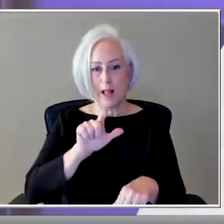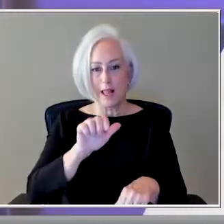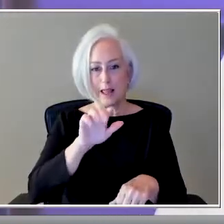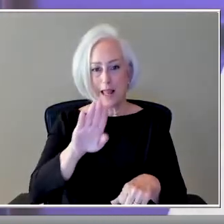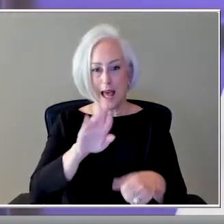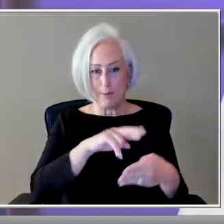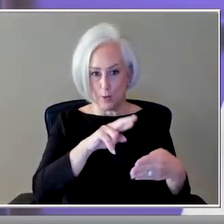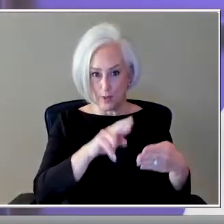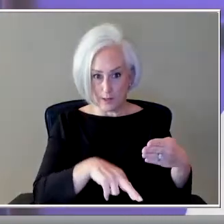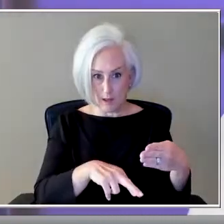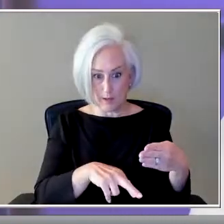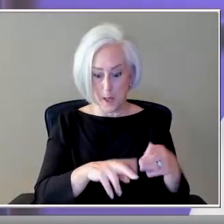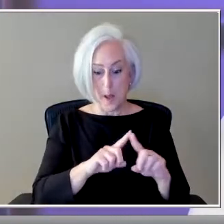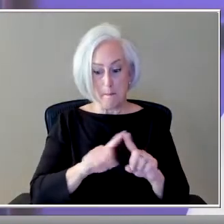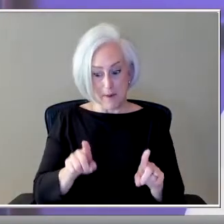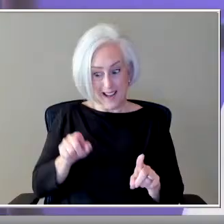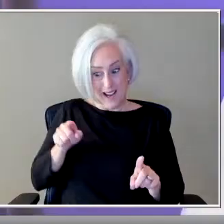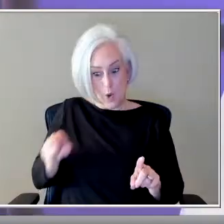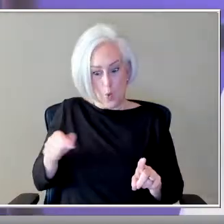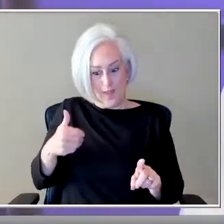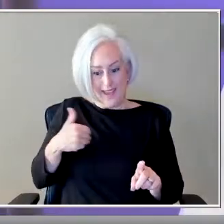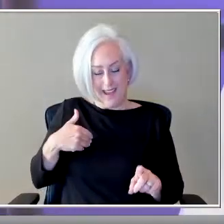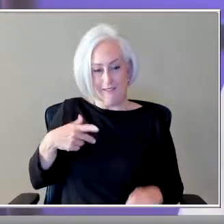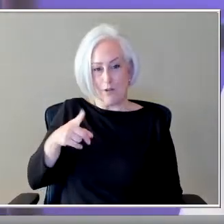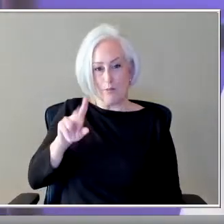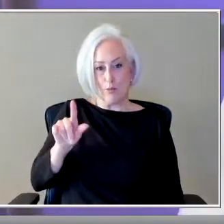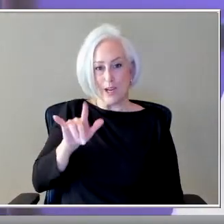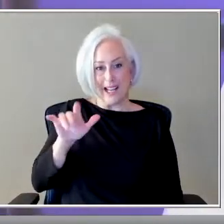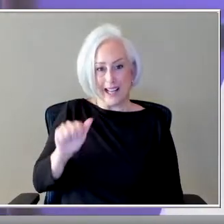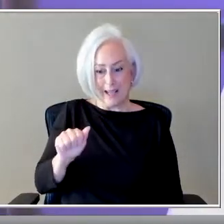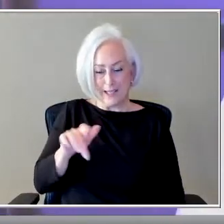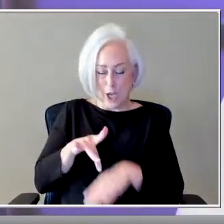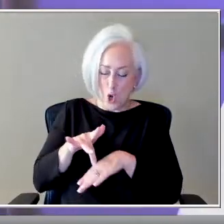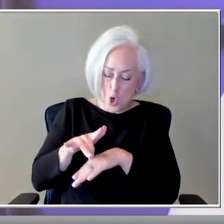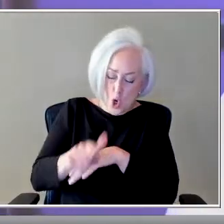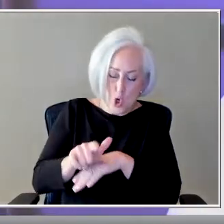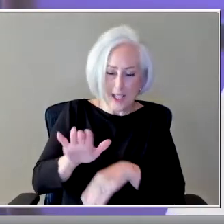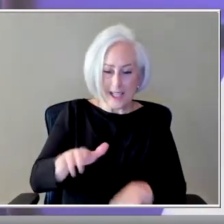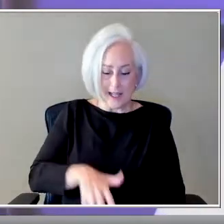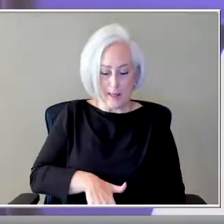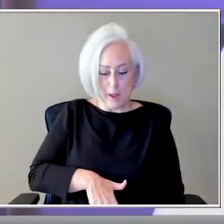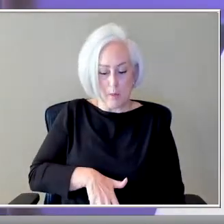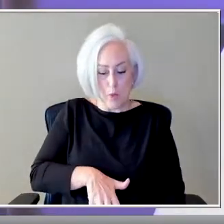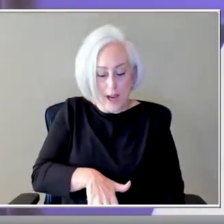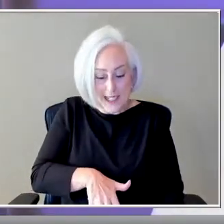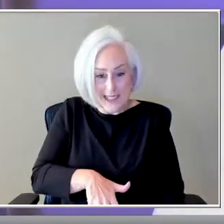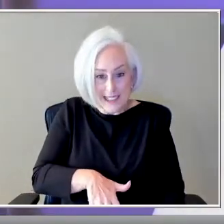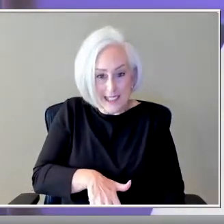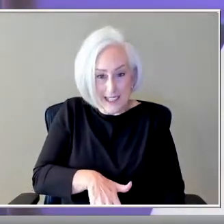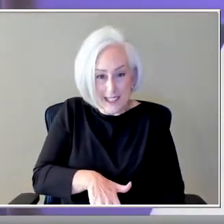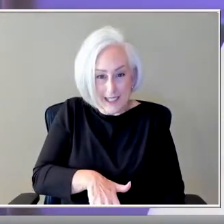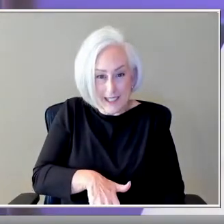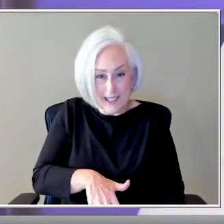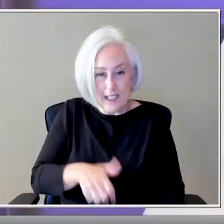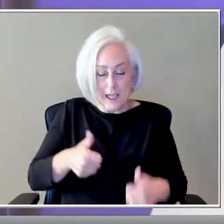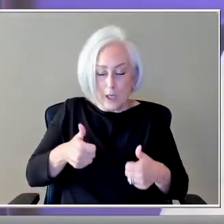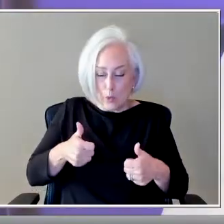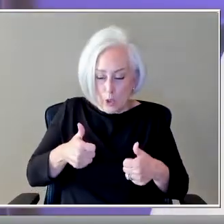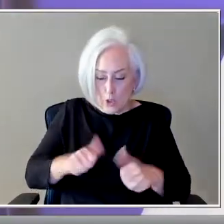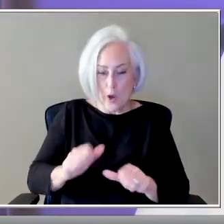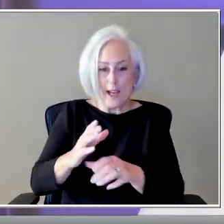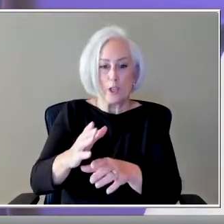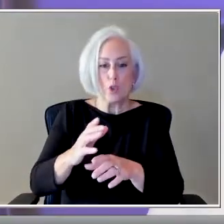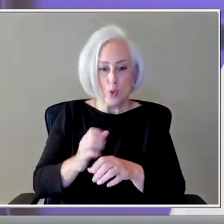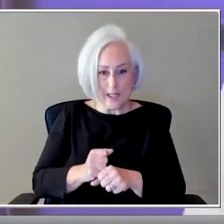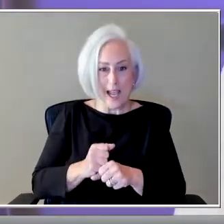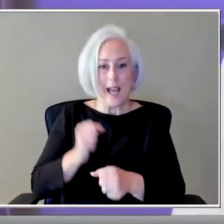with preeclampsia early in the pregnancy. We're working on a study. The approval process is in place right now.